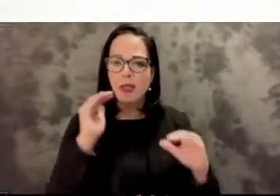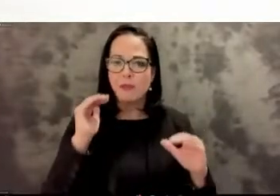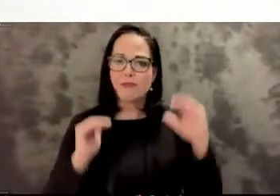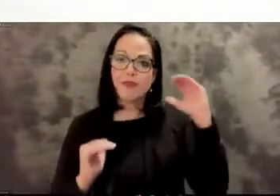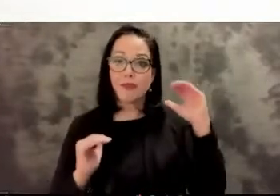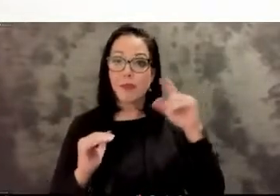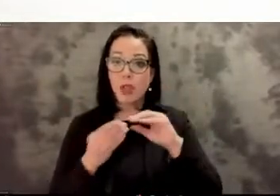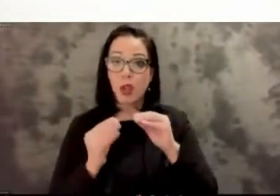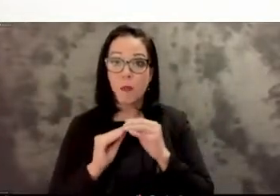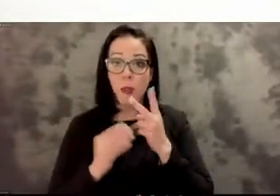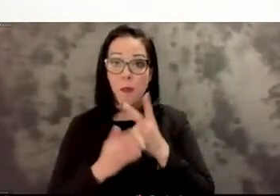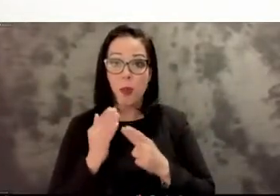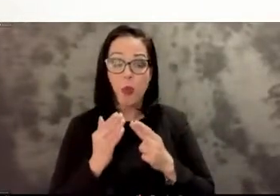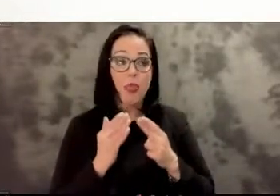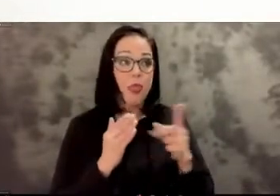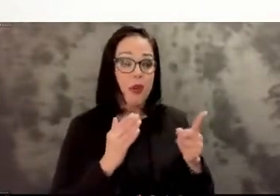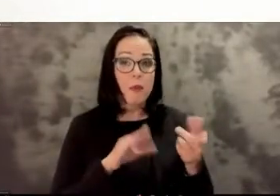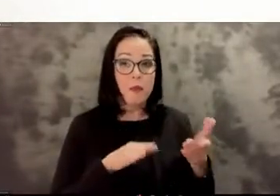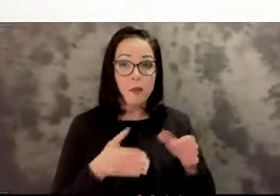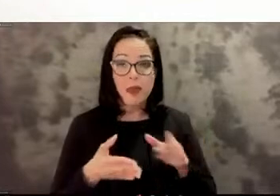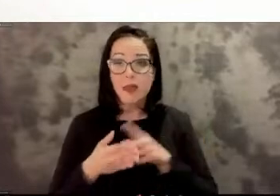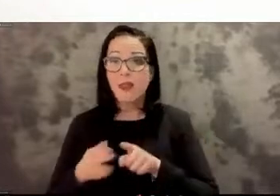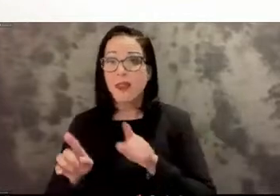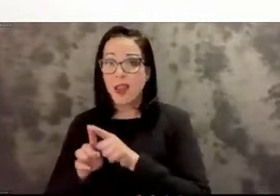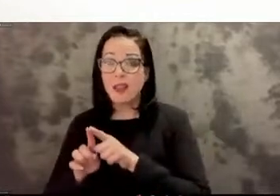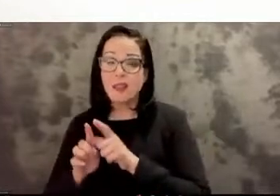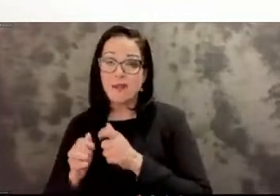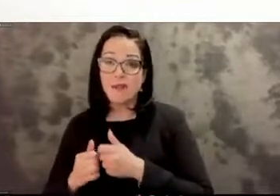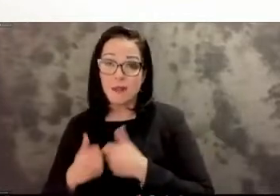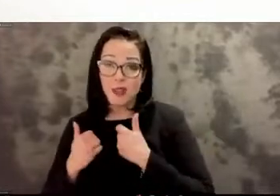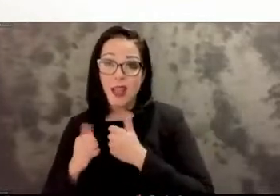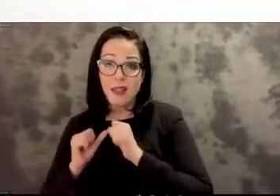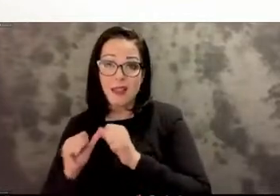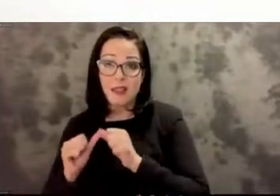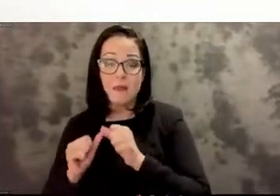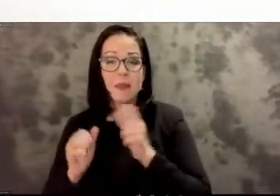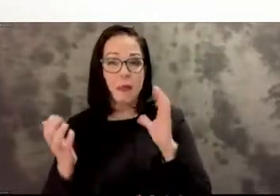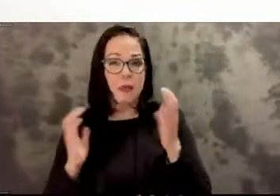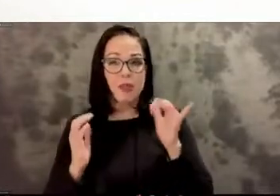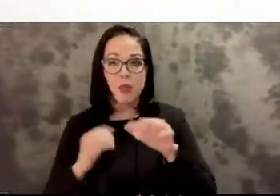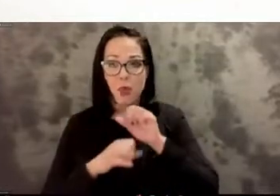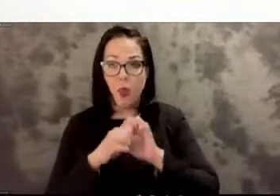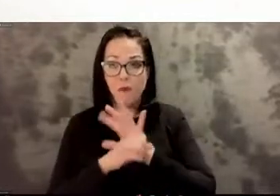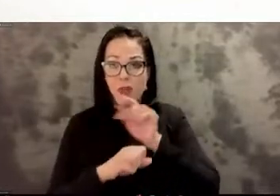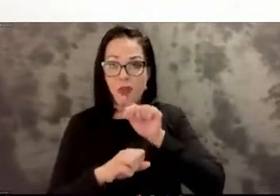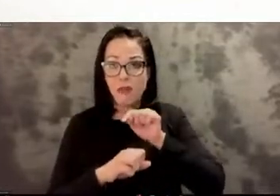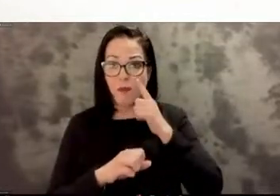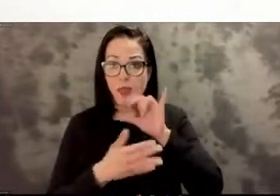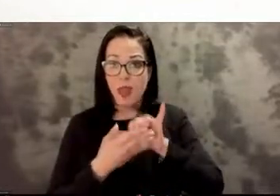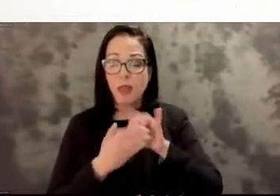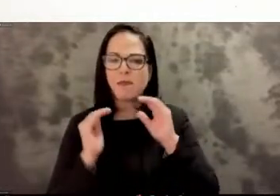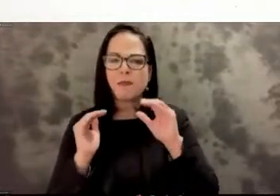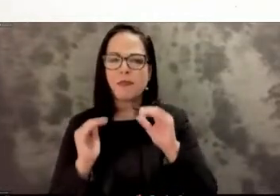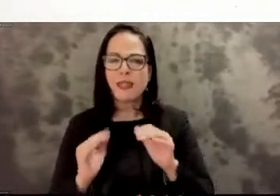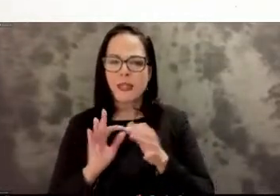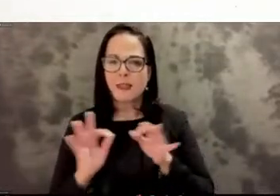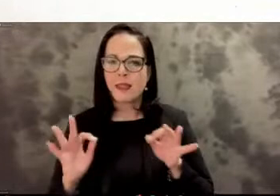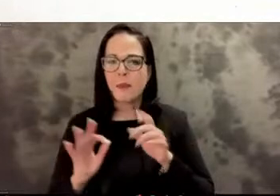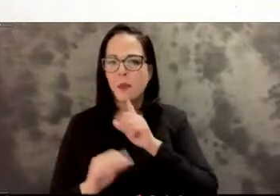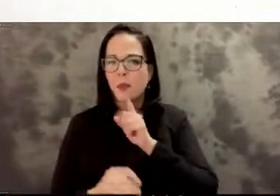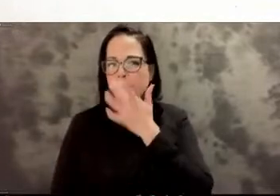both morbidity and mortality relative to COVID-19. Let's go to the next statement. This will be